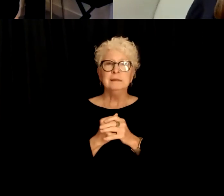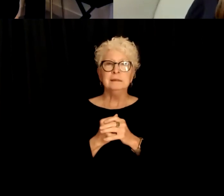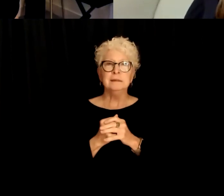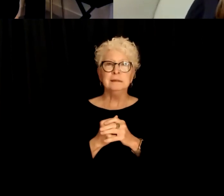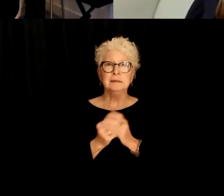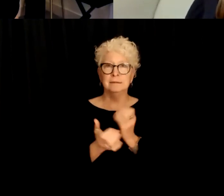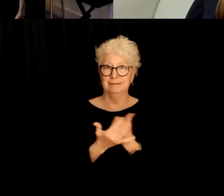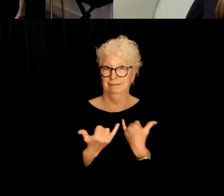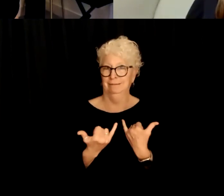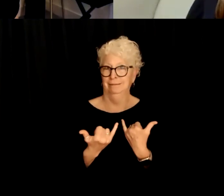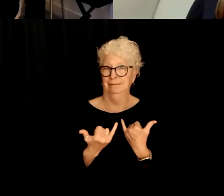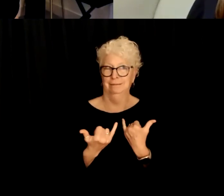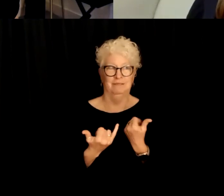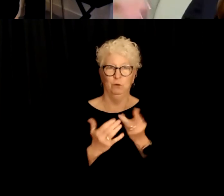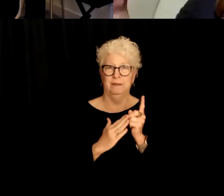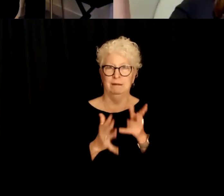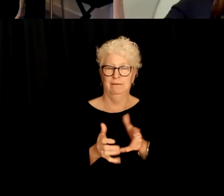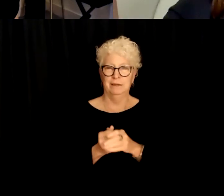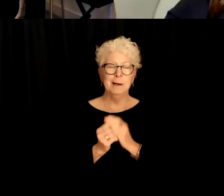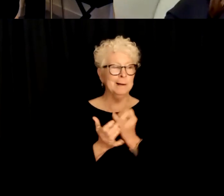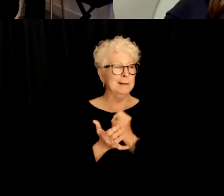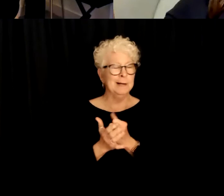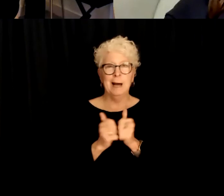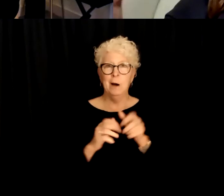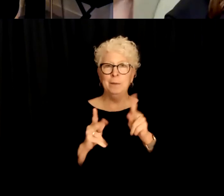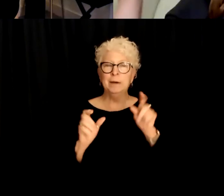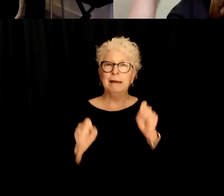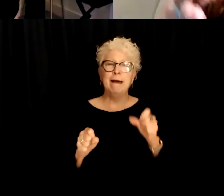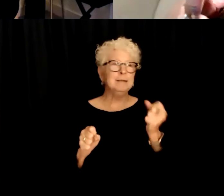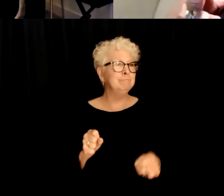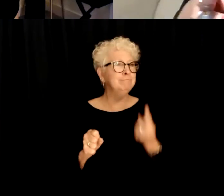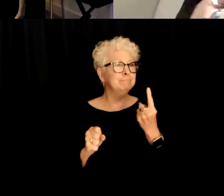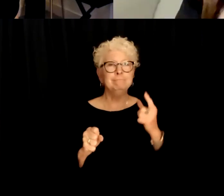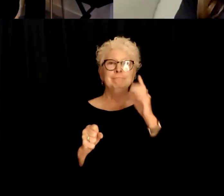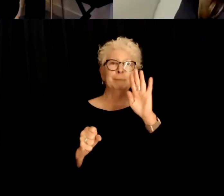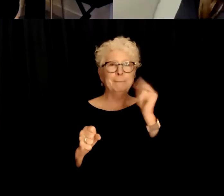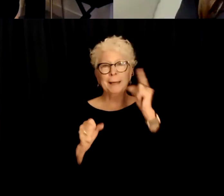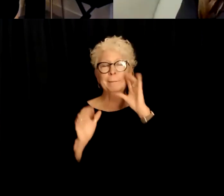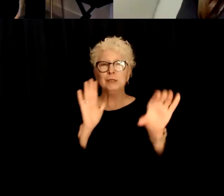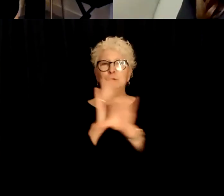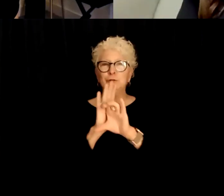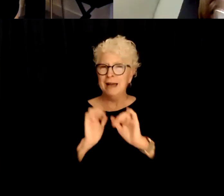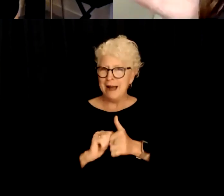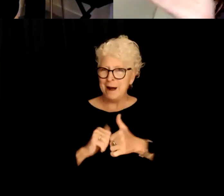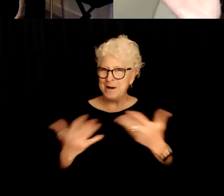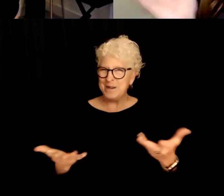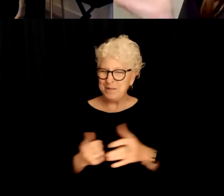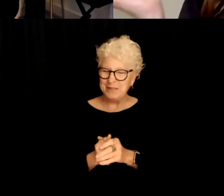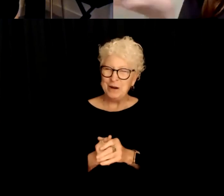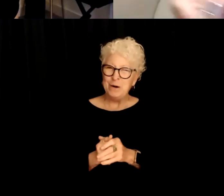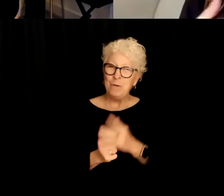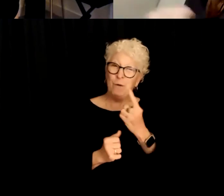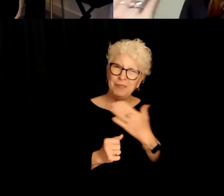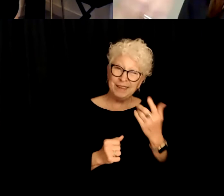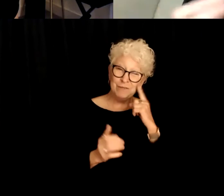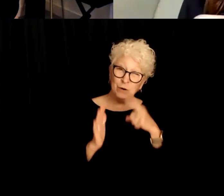how would we get folks to grasp the big picture? And I know one thing you've done, if you want to talk a little bit about working